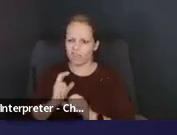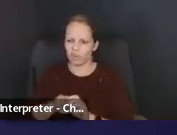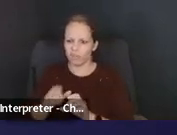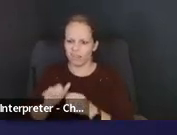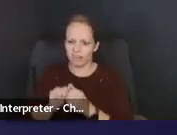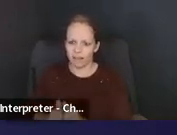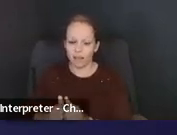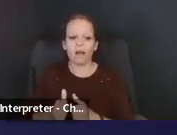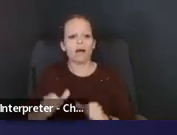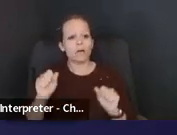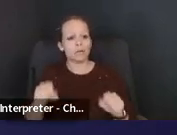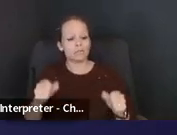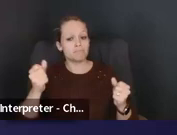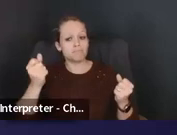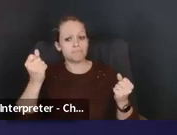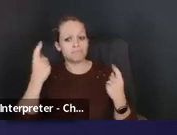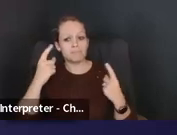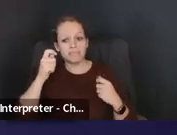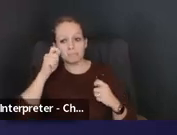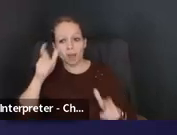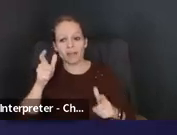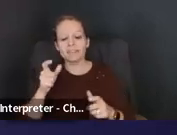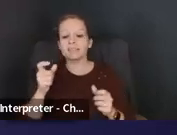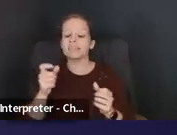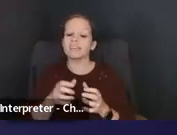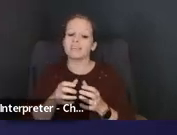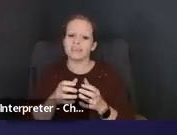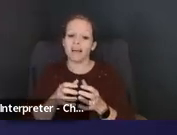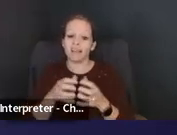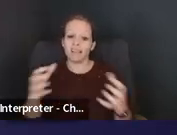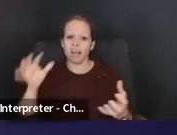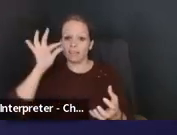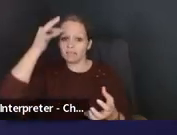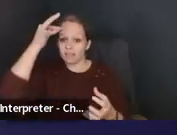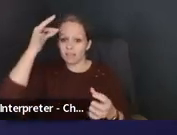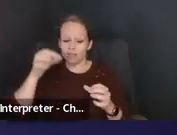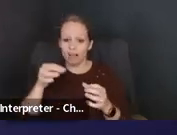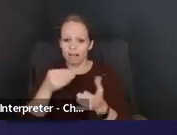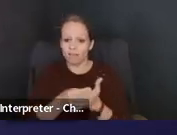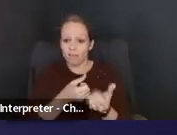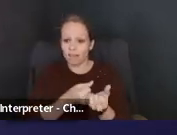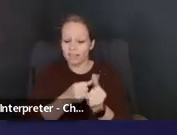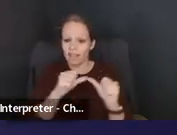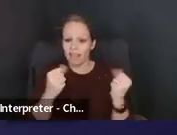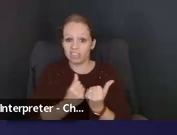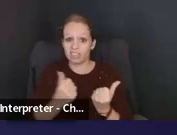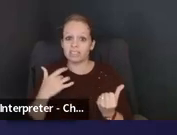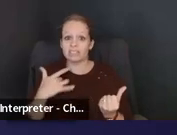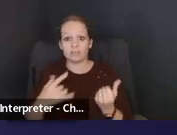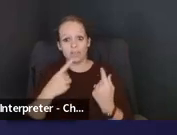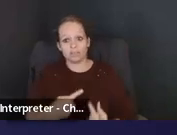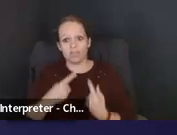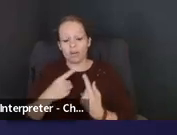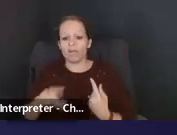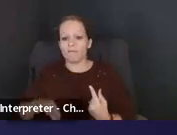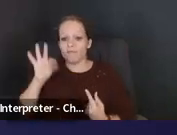You might be surprised to know that our large, particularly federal funding agencies, often have difficulty finding enough